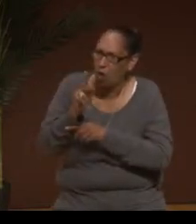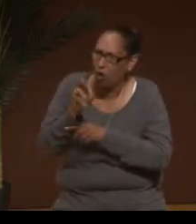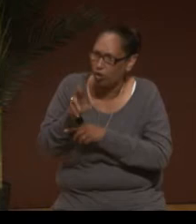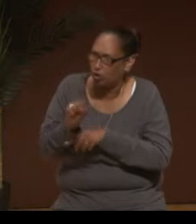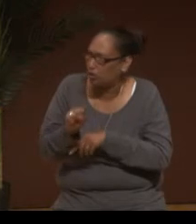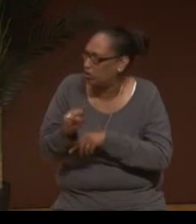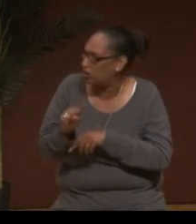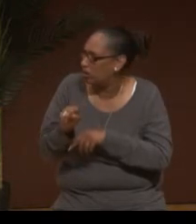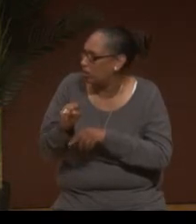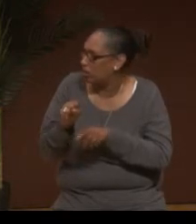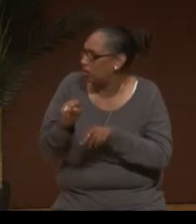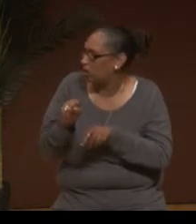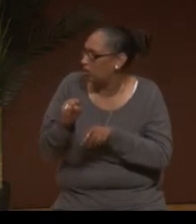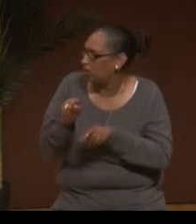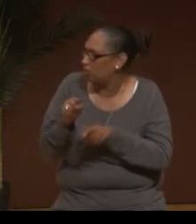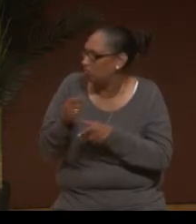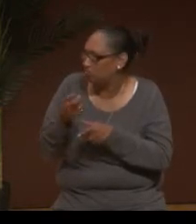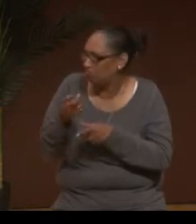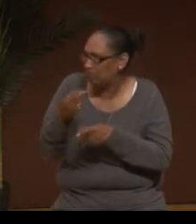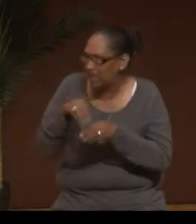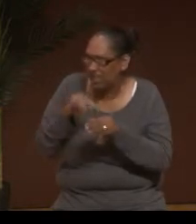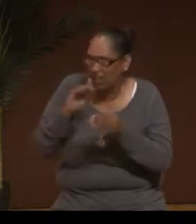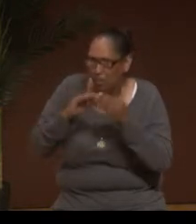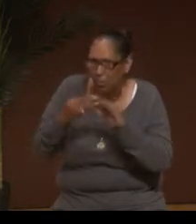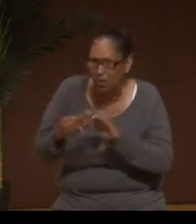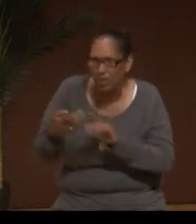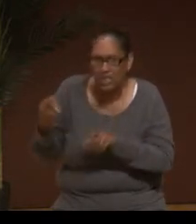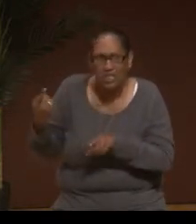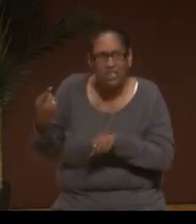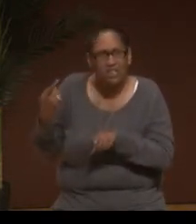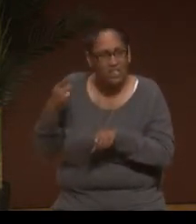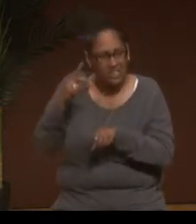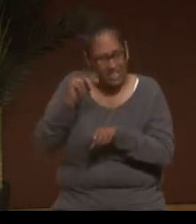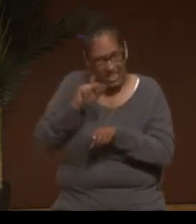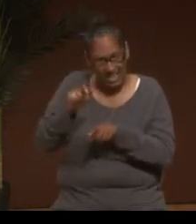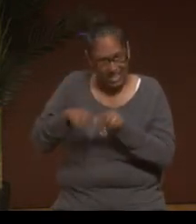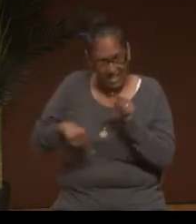ethnic group or community. And so DNA